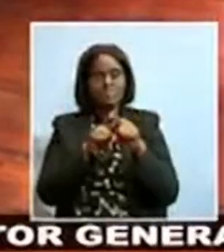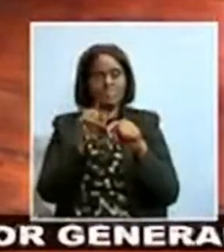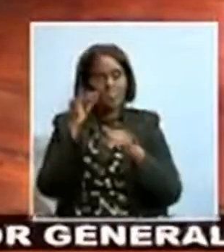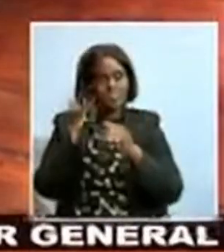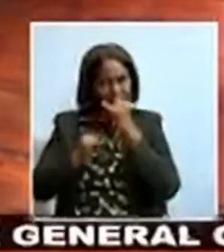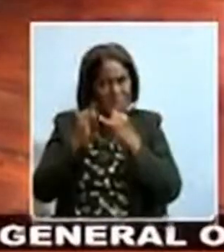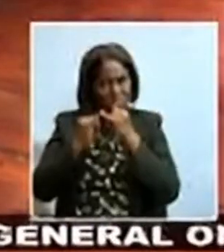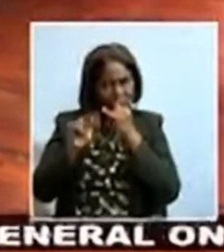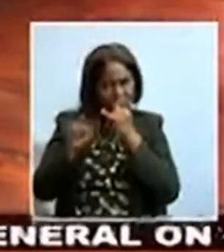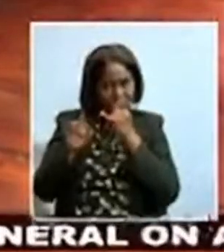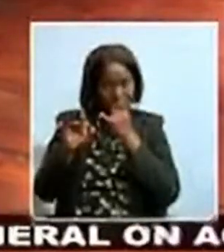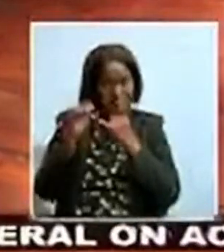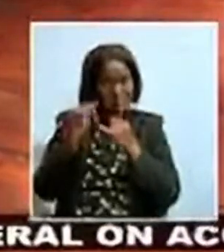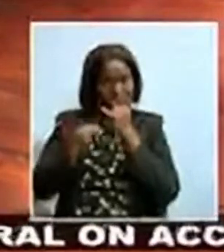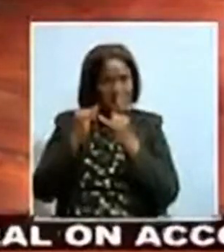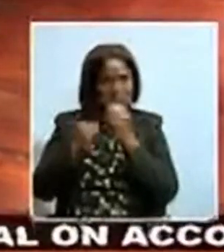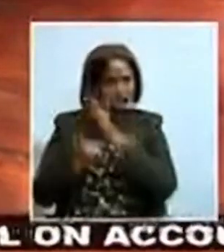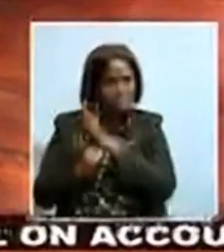end, Chair. Just flip.